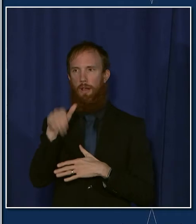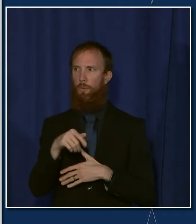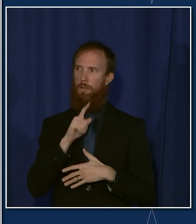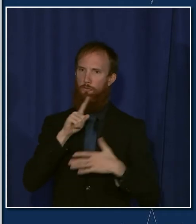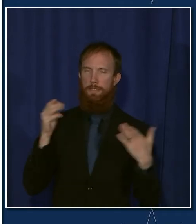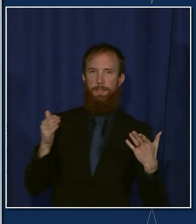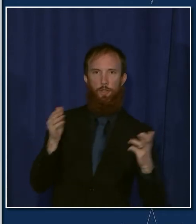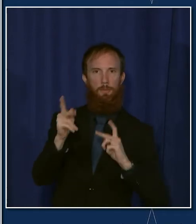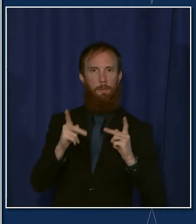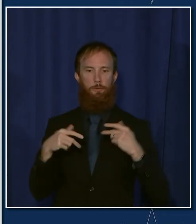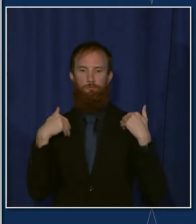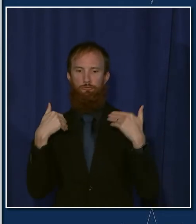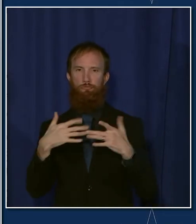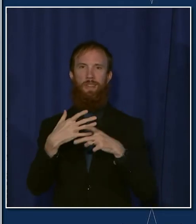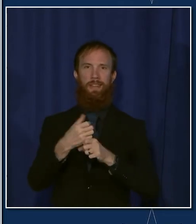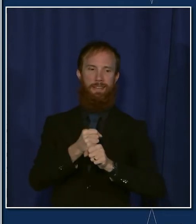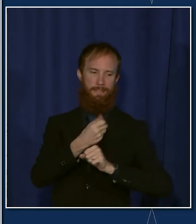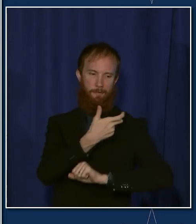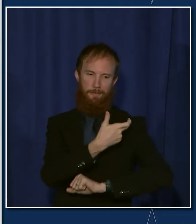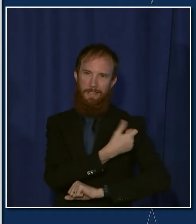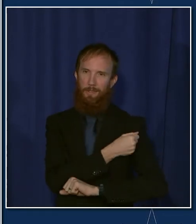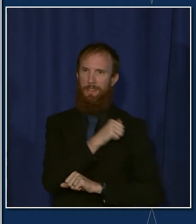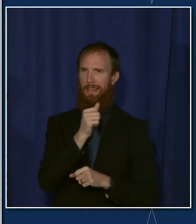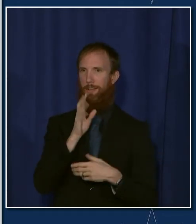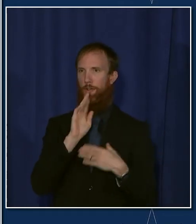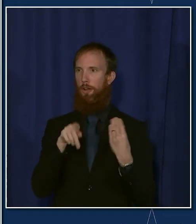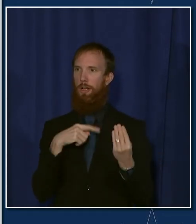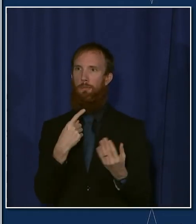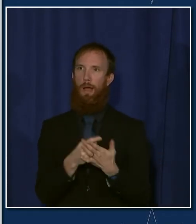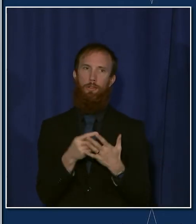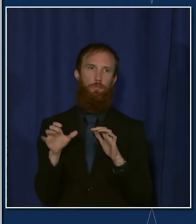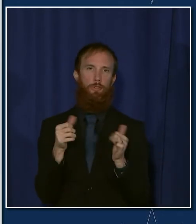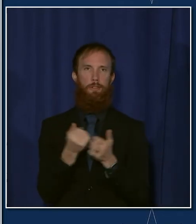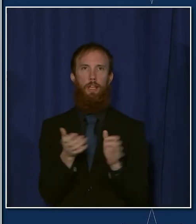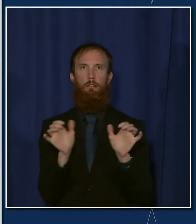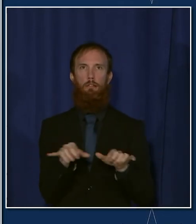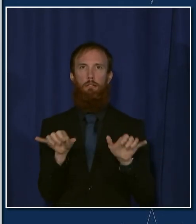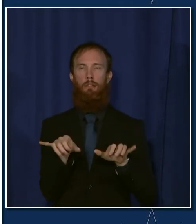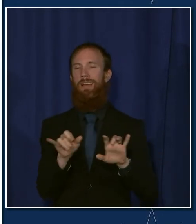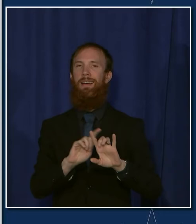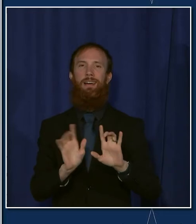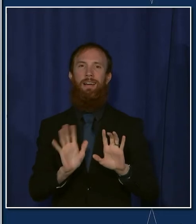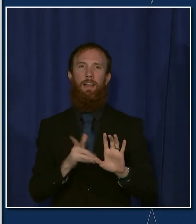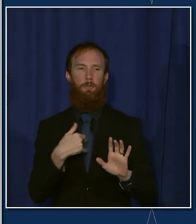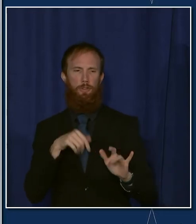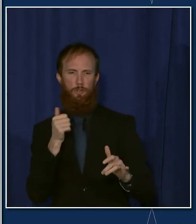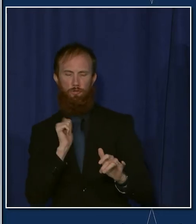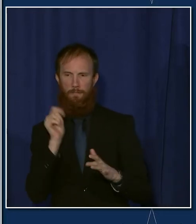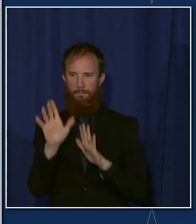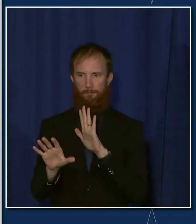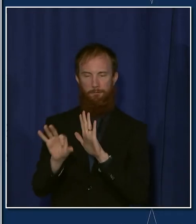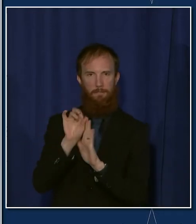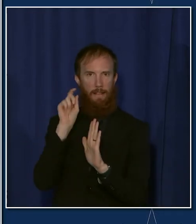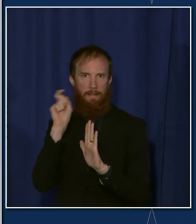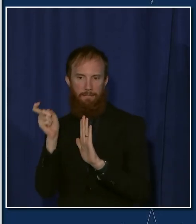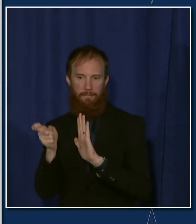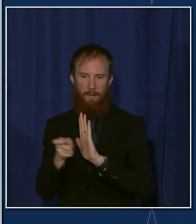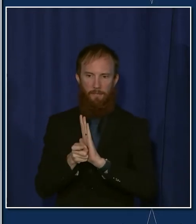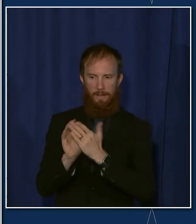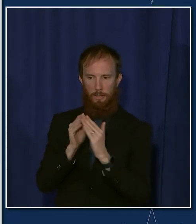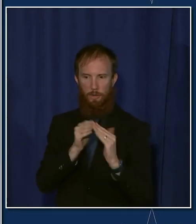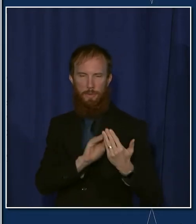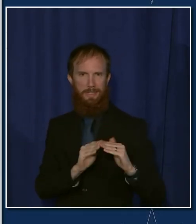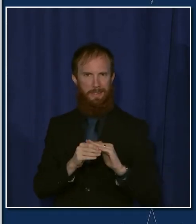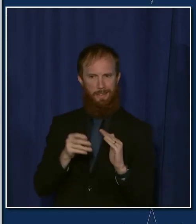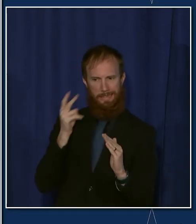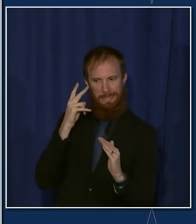confidence and not just going with the average, but really saying, let's keep putting resources into community areas that are less vaccinated.